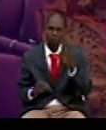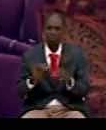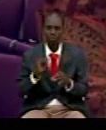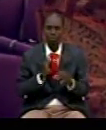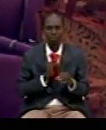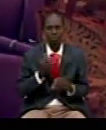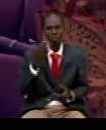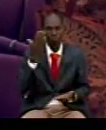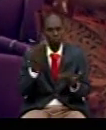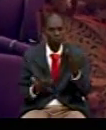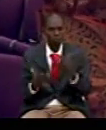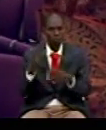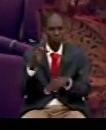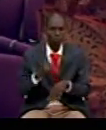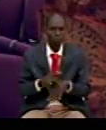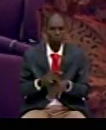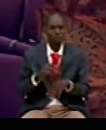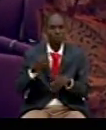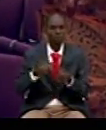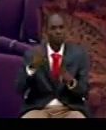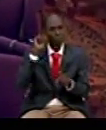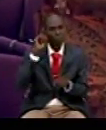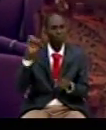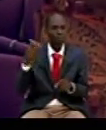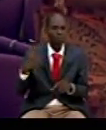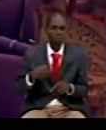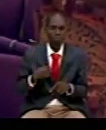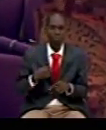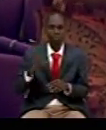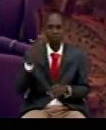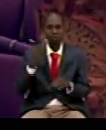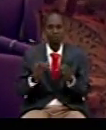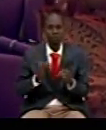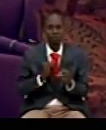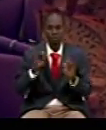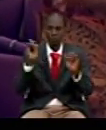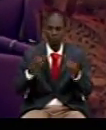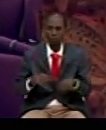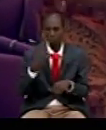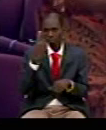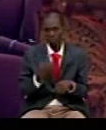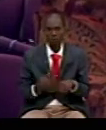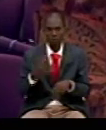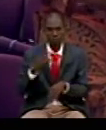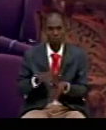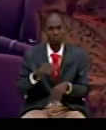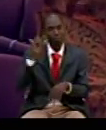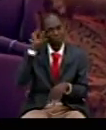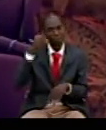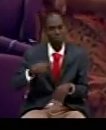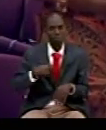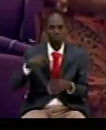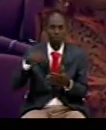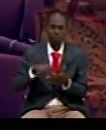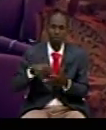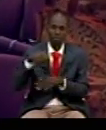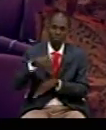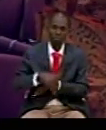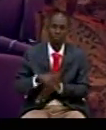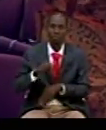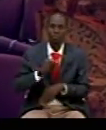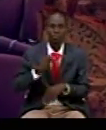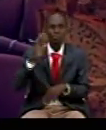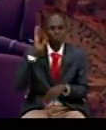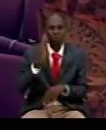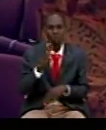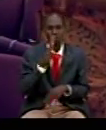may touch but his garment, if I can only touch his garment tonight, I